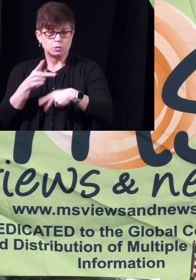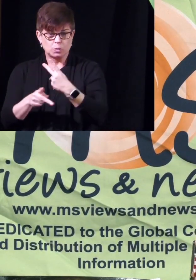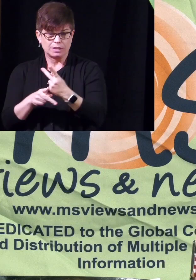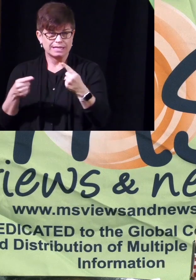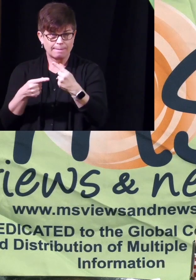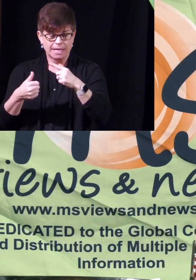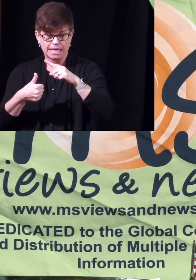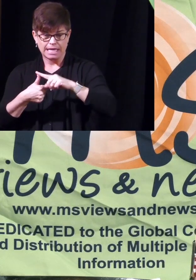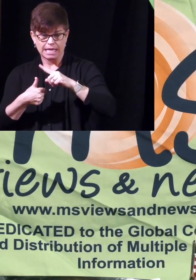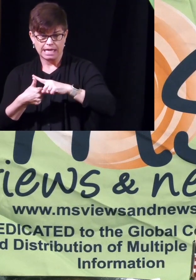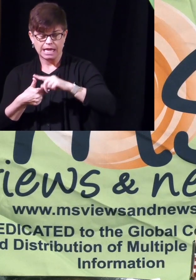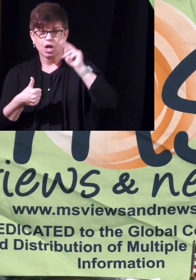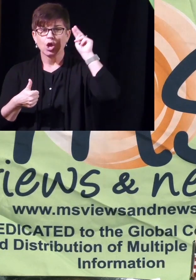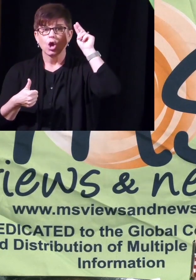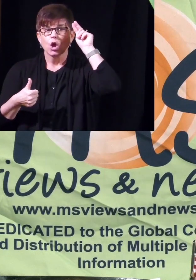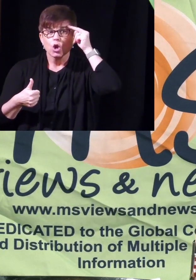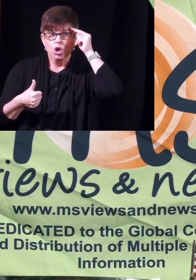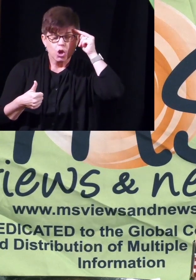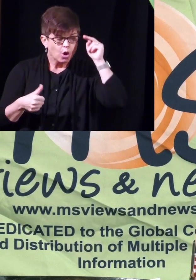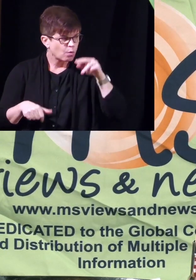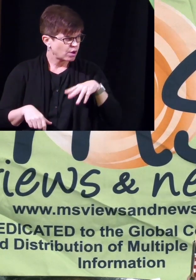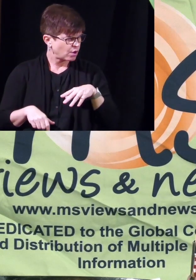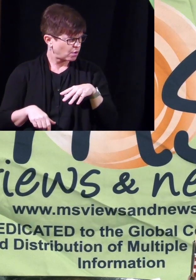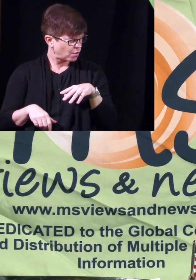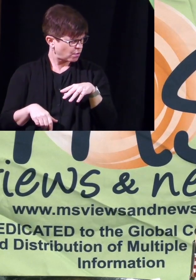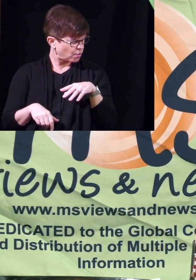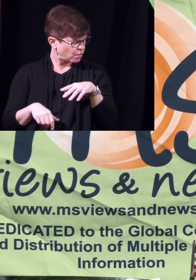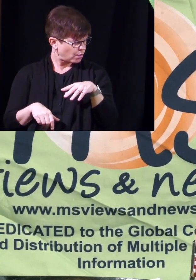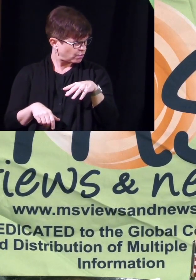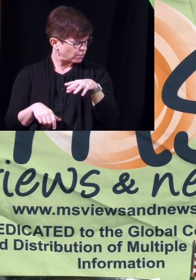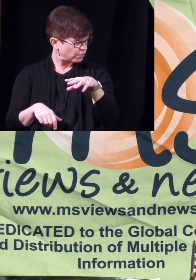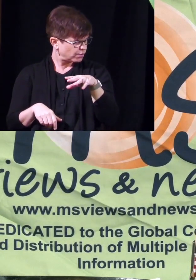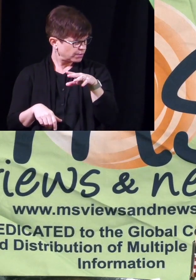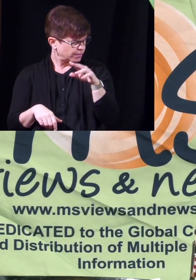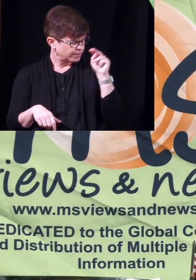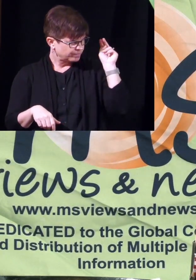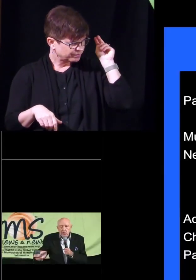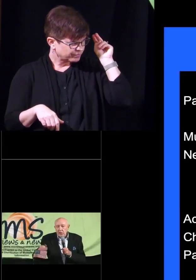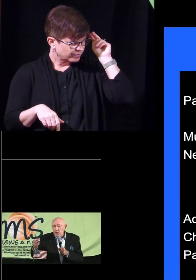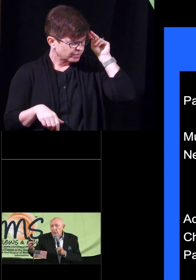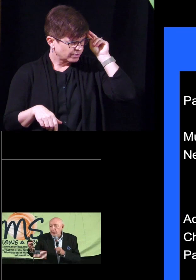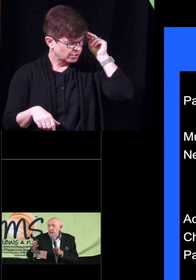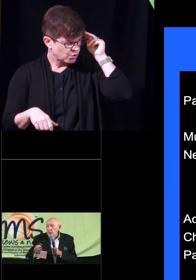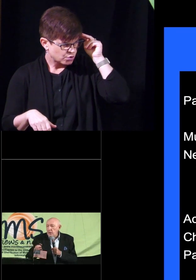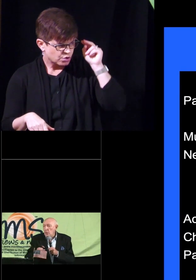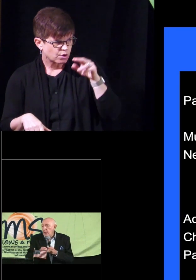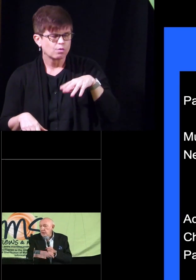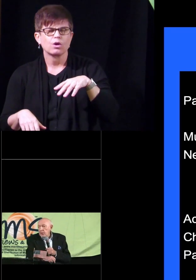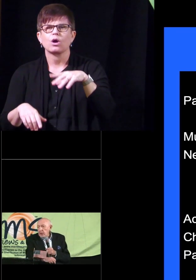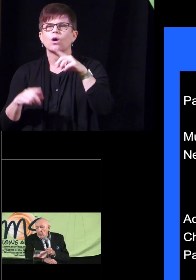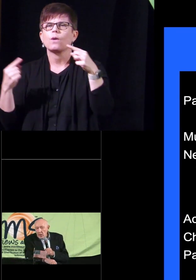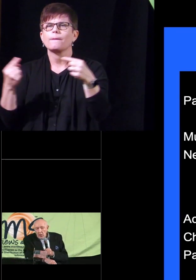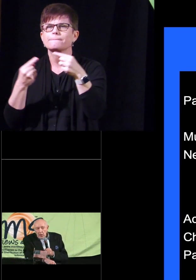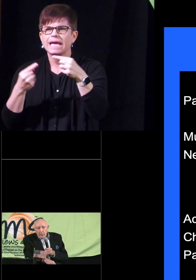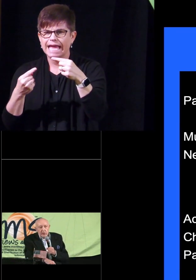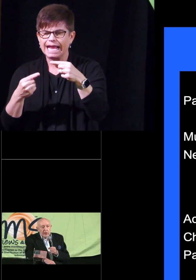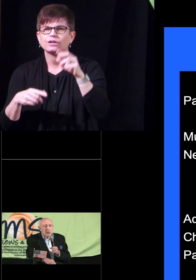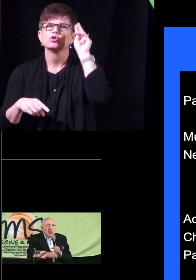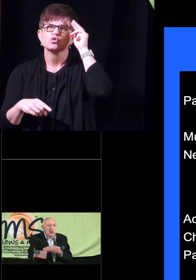The first is neuropathic pain, and the second, whatever sequence I have them here, musculoskeletal pain and neuropathic